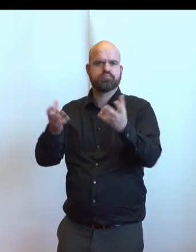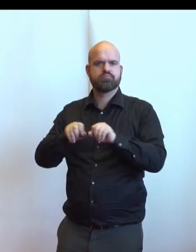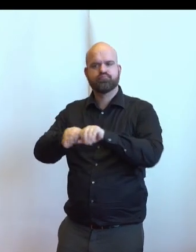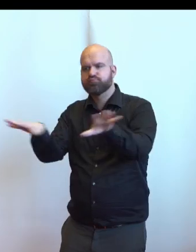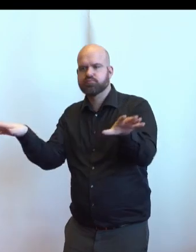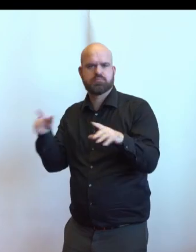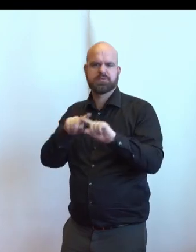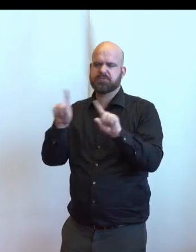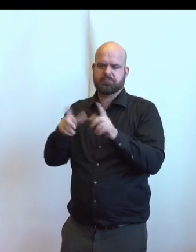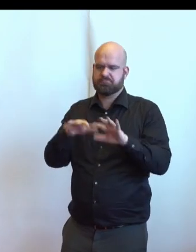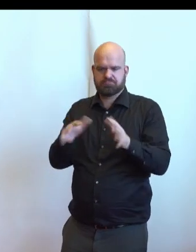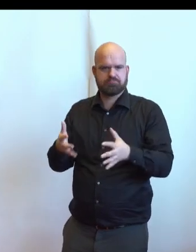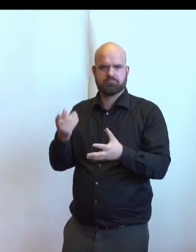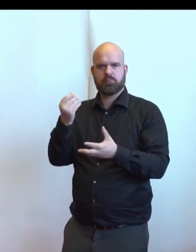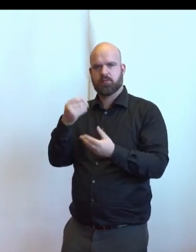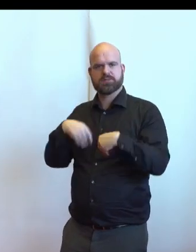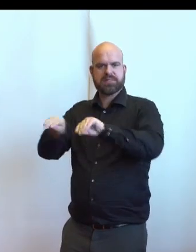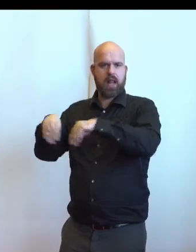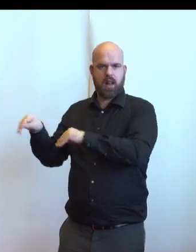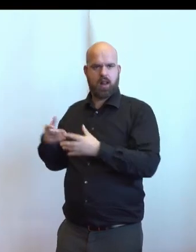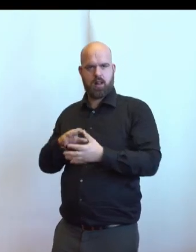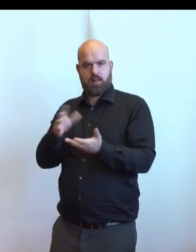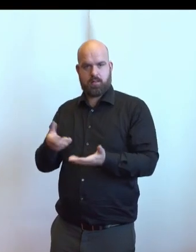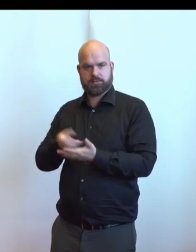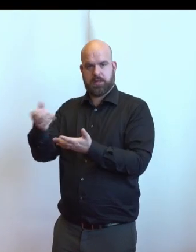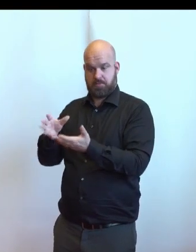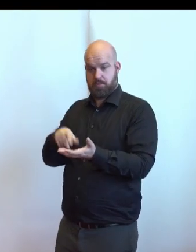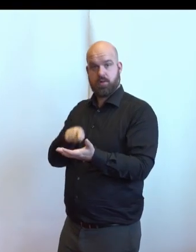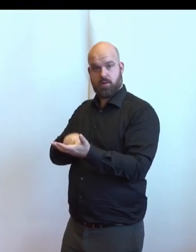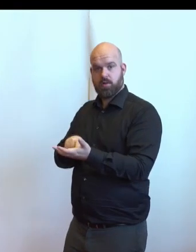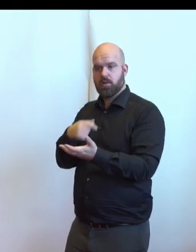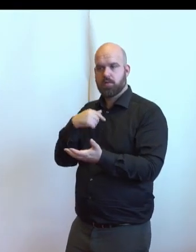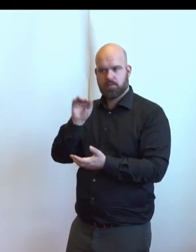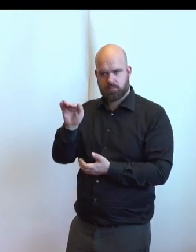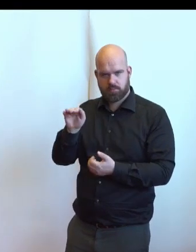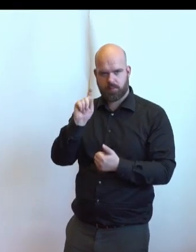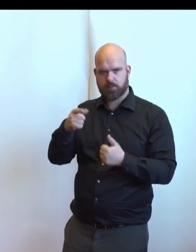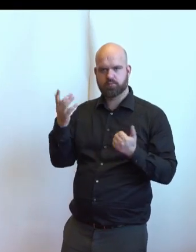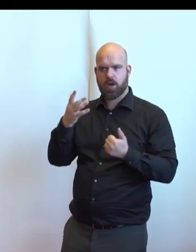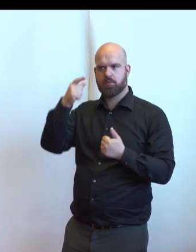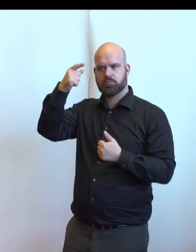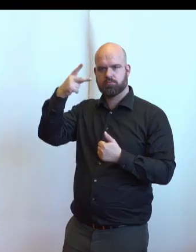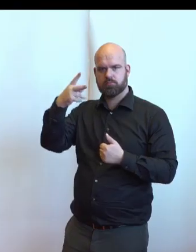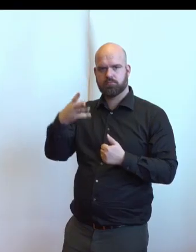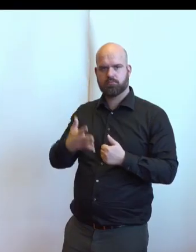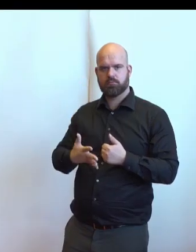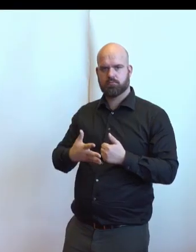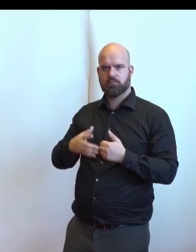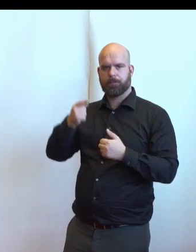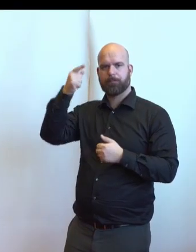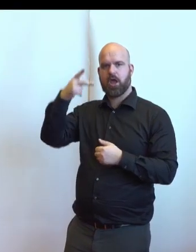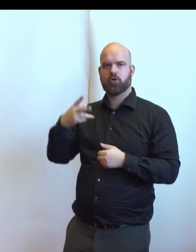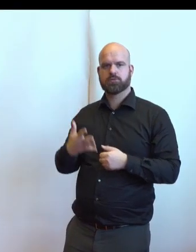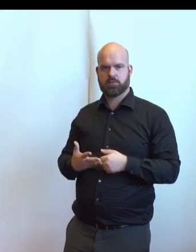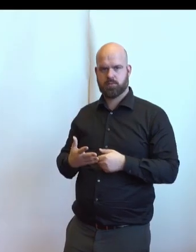you are to help you to decide which is a good vendor. So that's exactly that. It's not something in addition to the